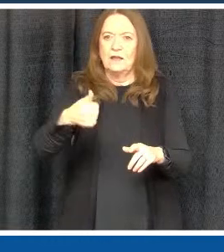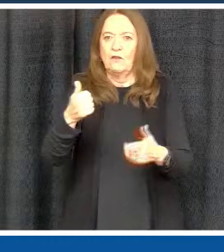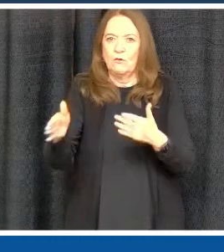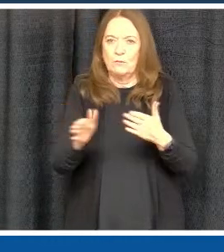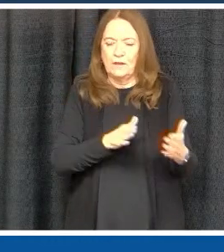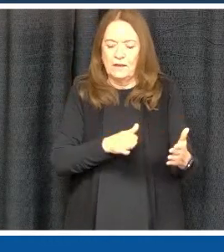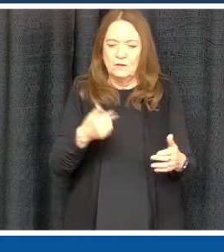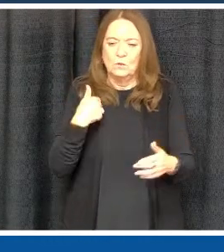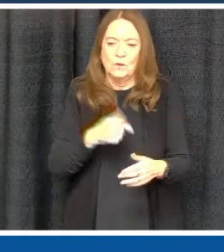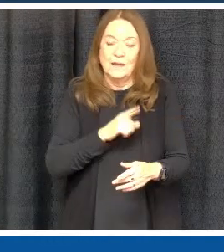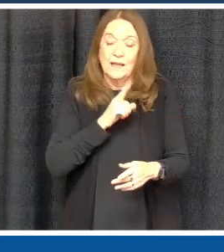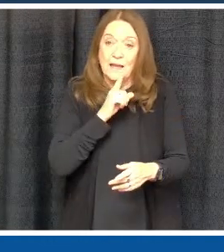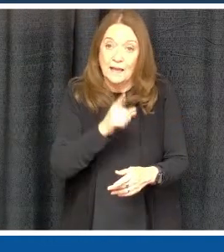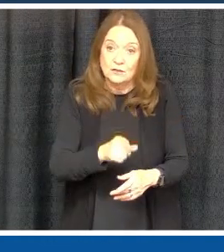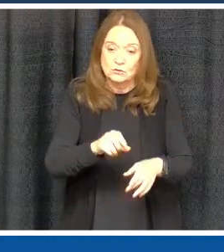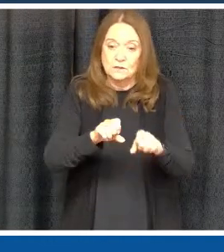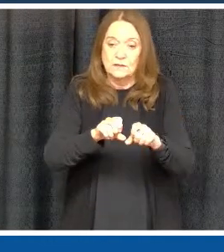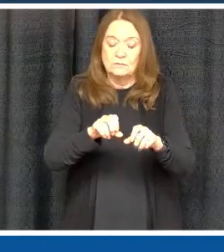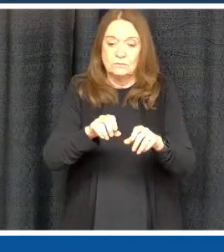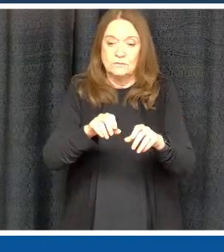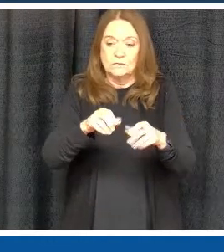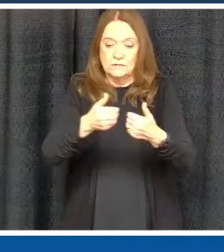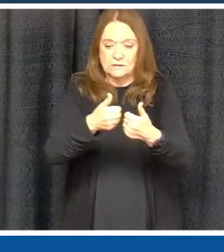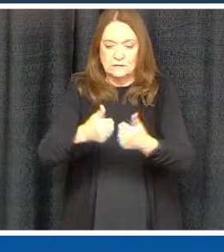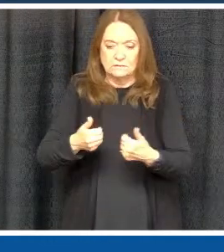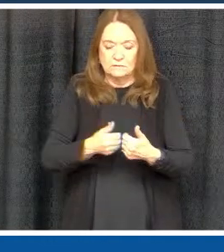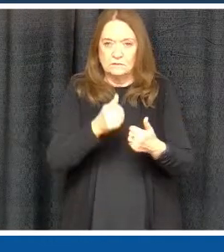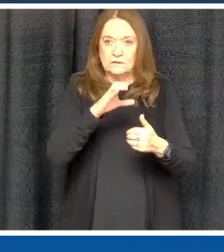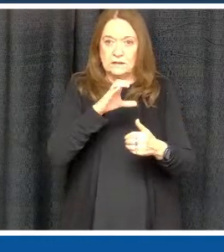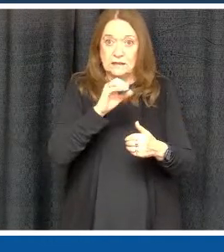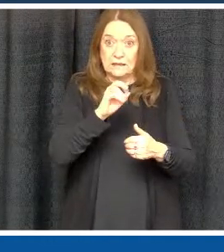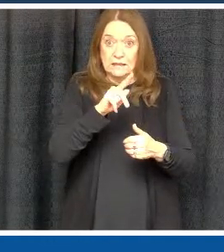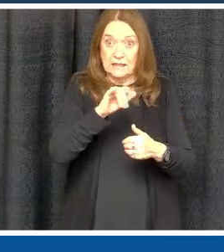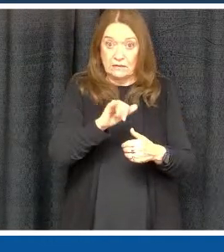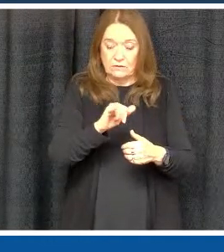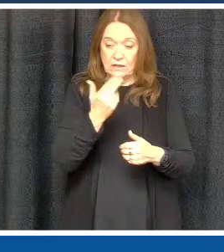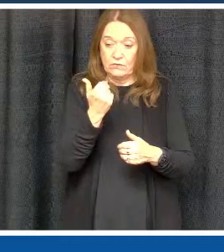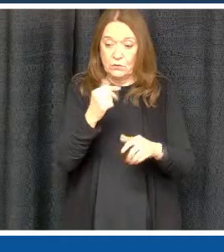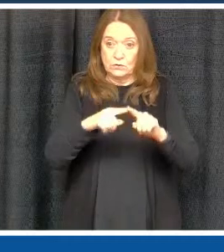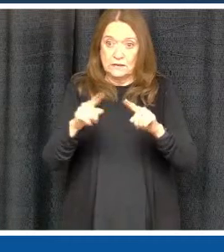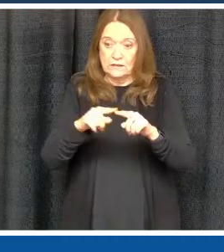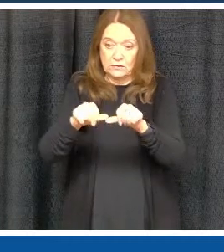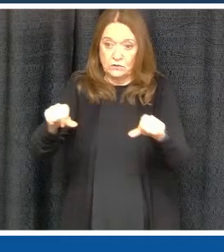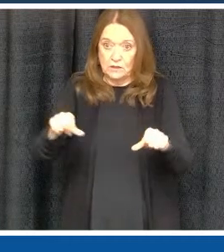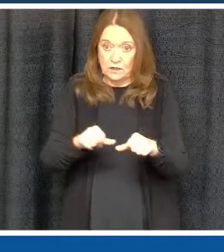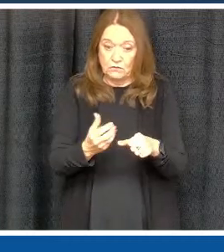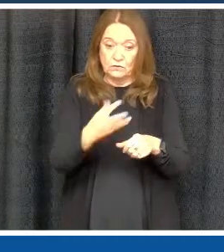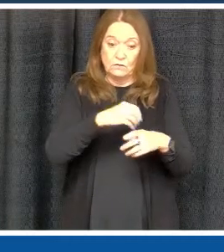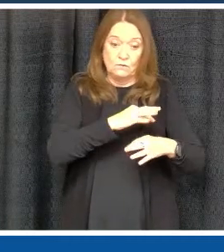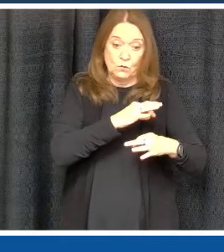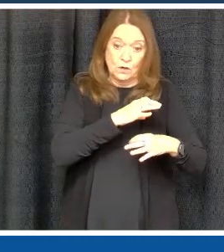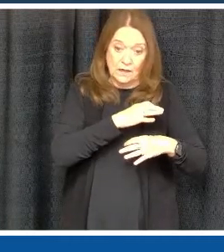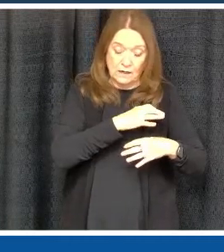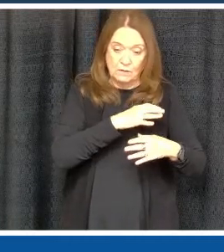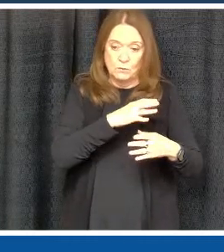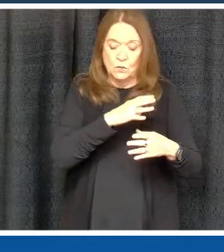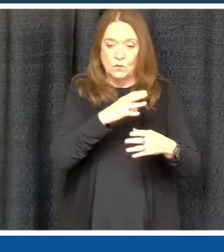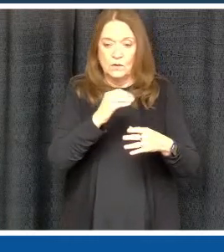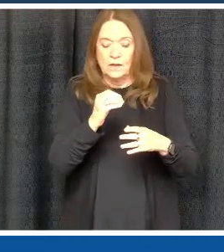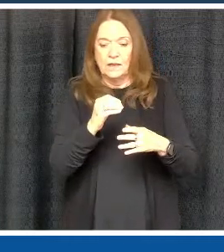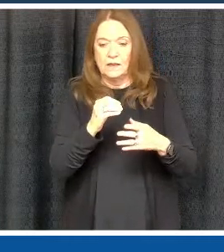We actually broke the county up into 13 planning areas, one including Fort Campbell, as well as, say,